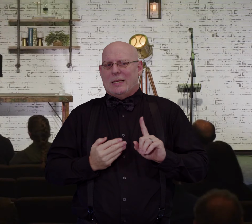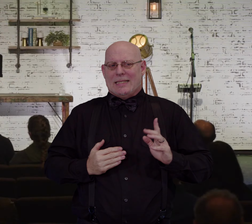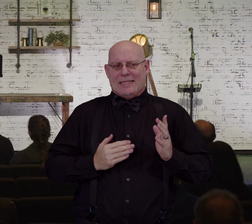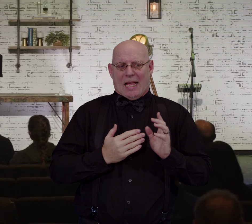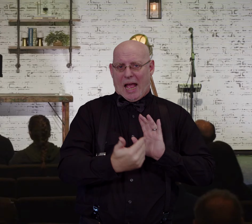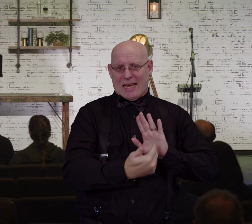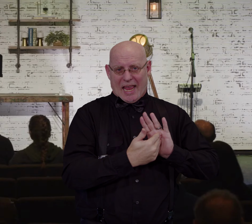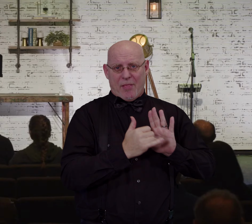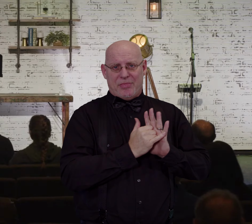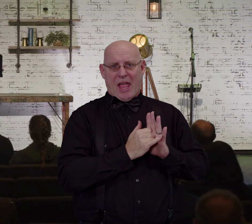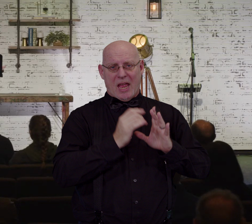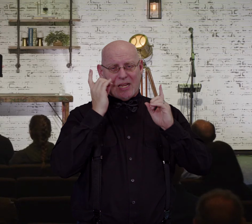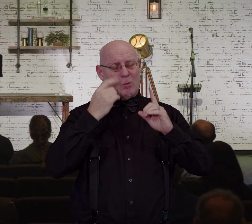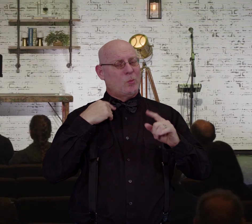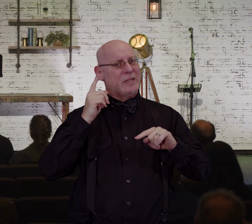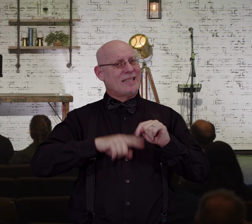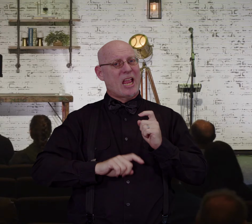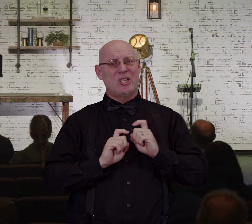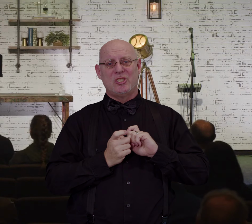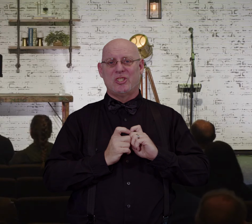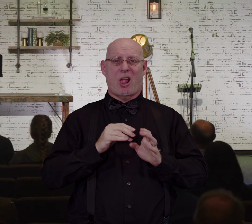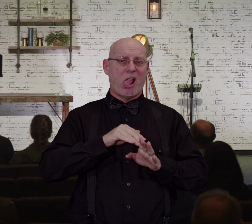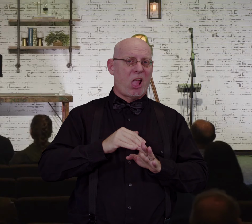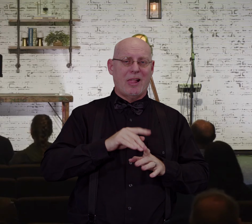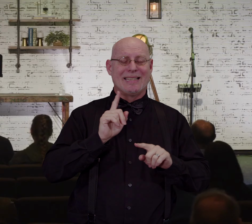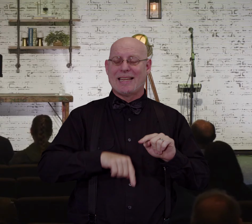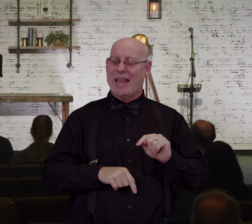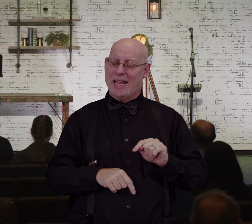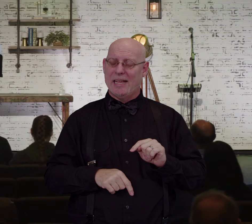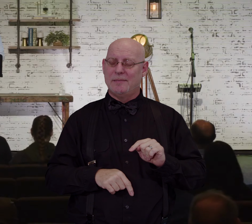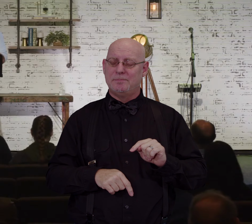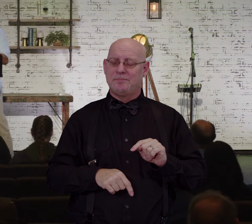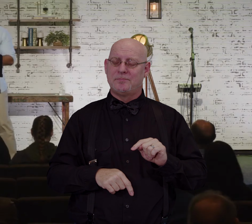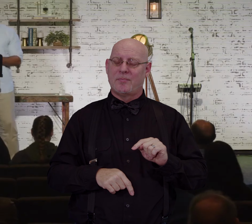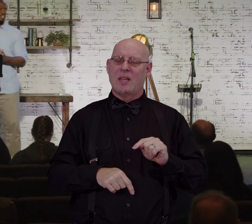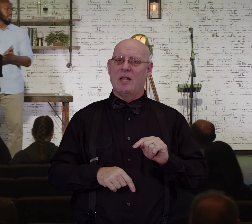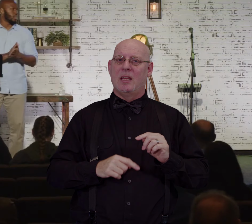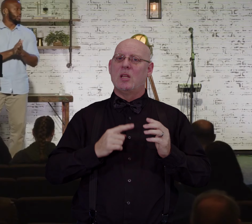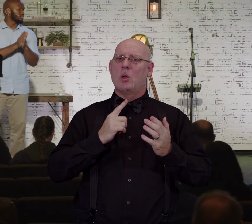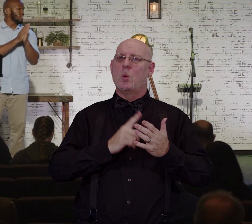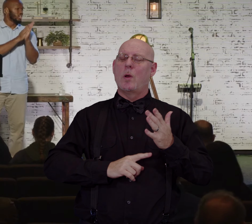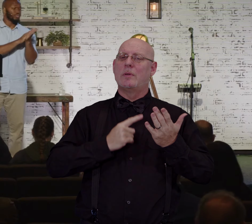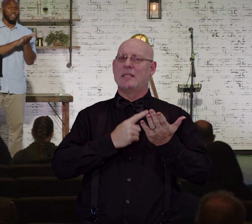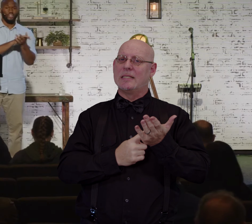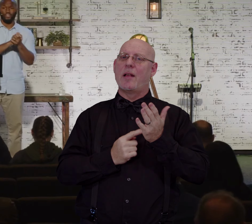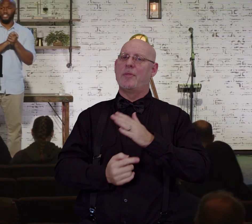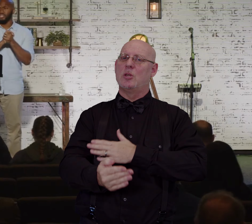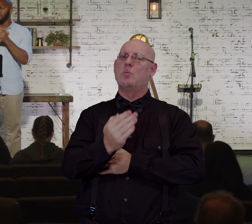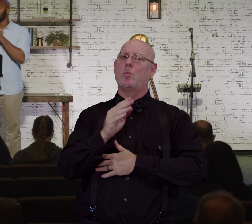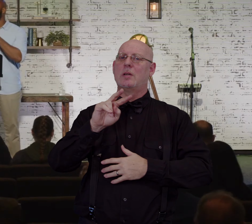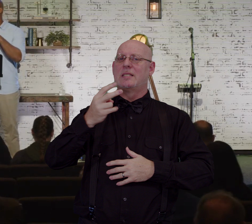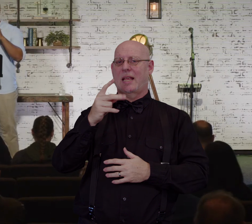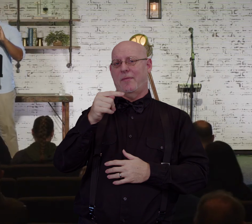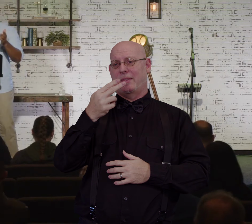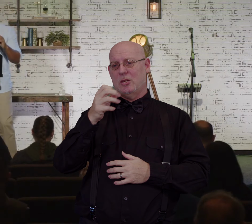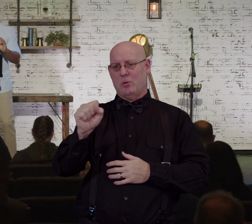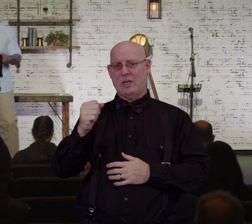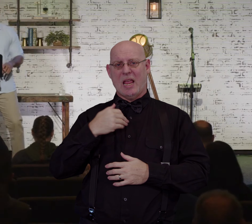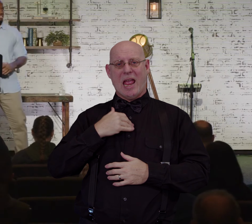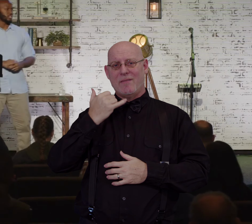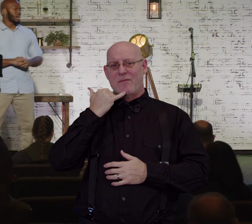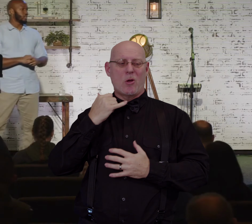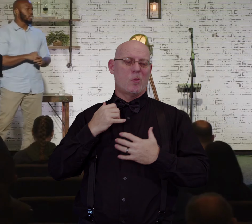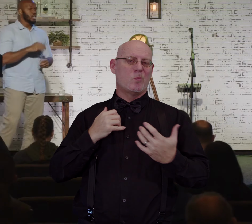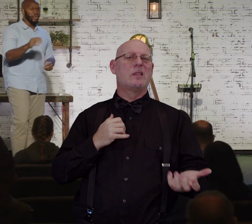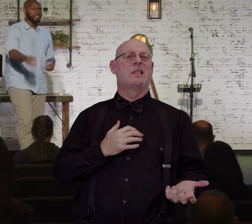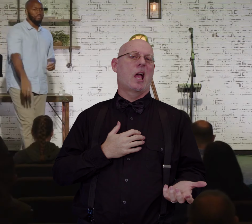against it, we cannot bend on that. And so that's where we're going to be this morning in 2 Thessalonians. So I encourage you, if you have your phone, to